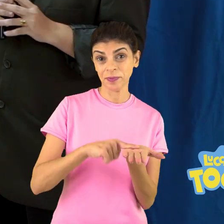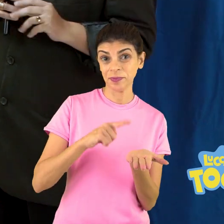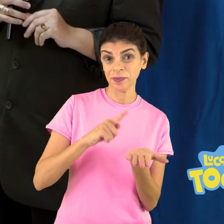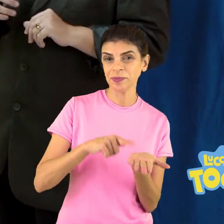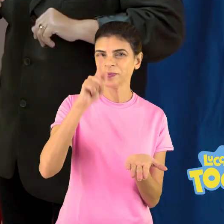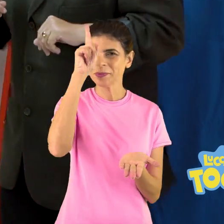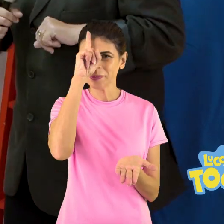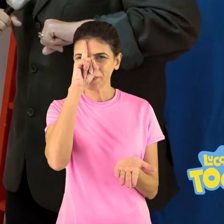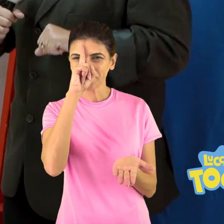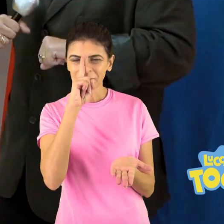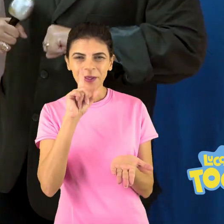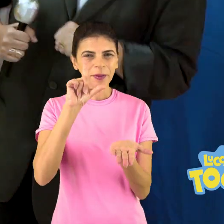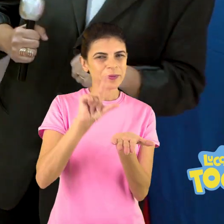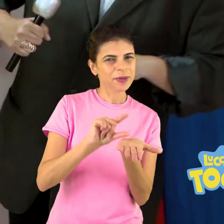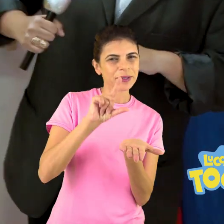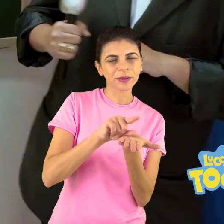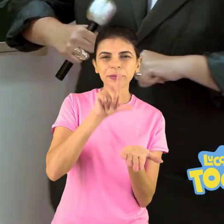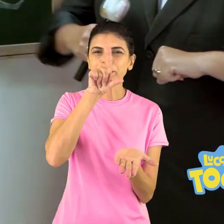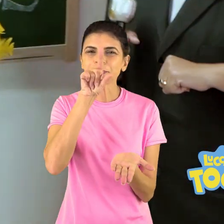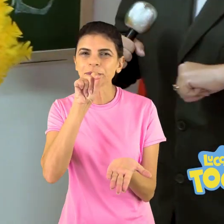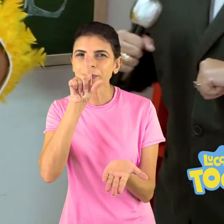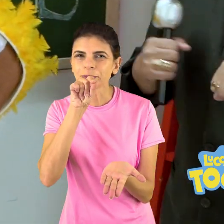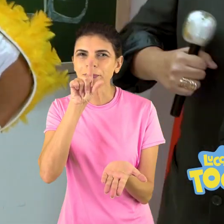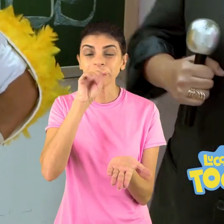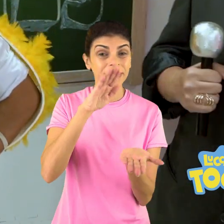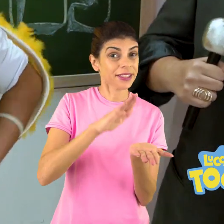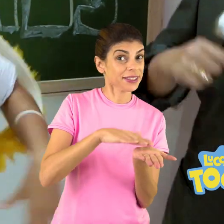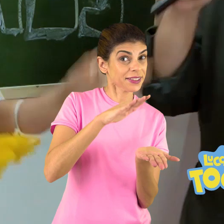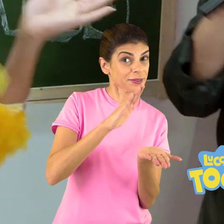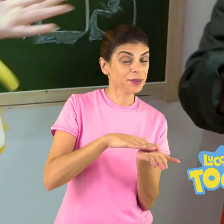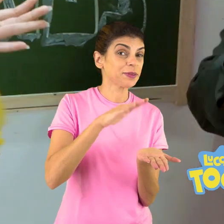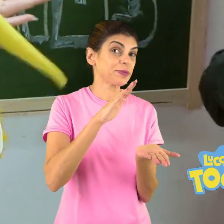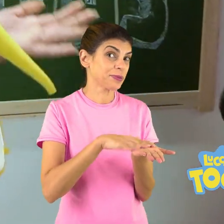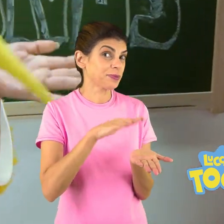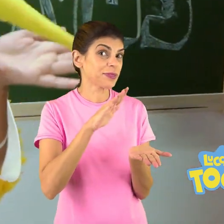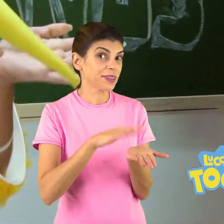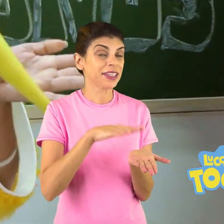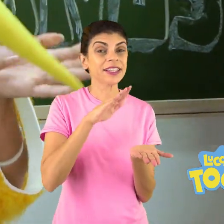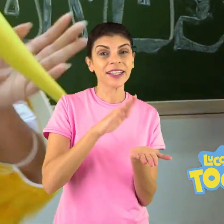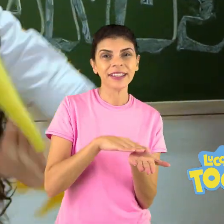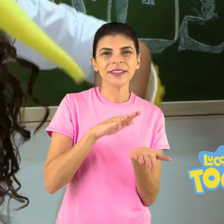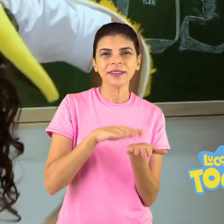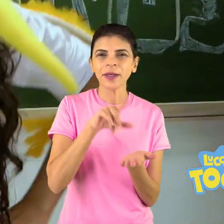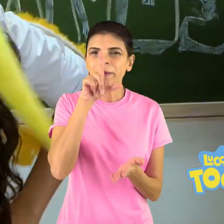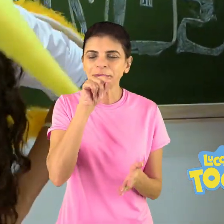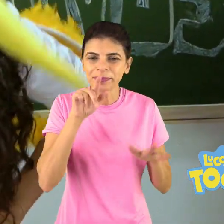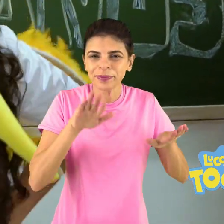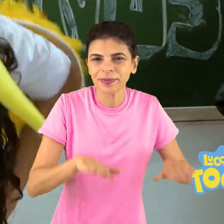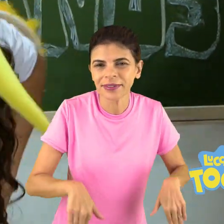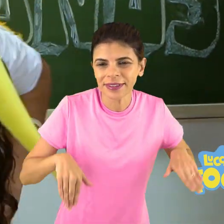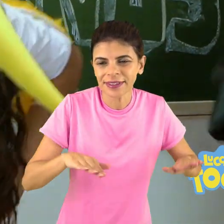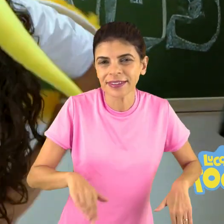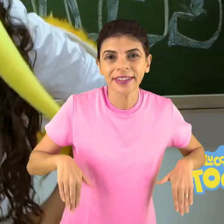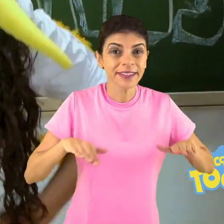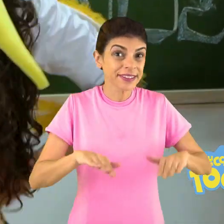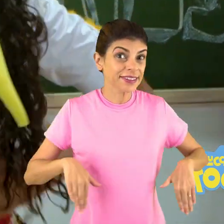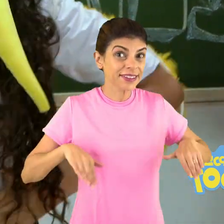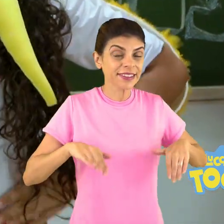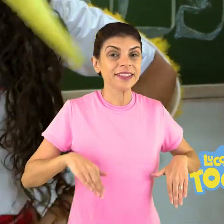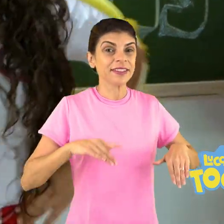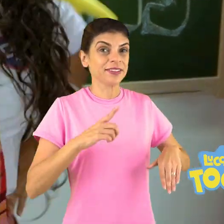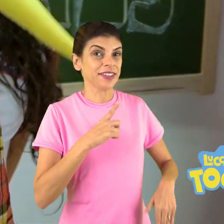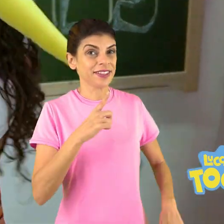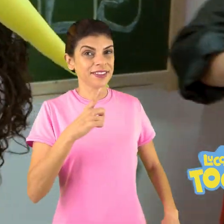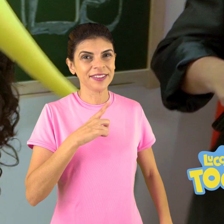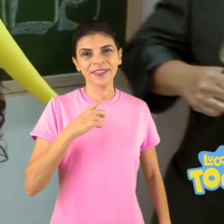My little yellow chick fits right here in my hand, and whenever he gets